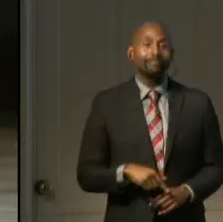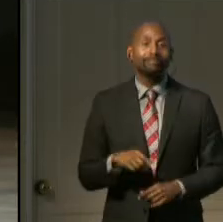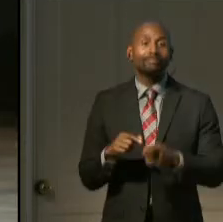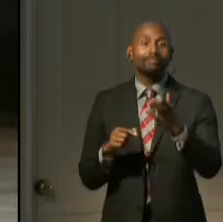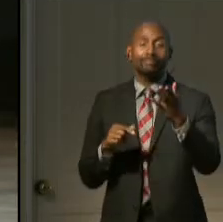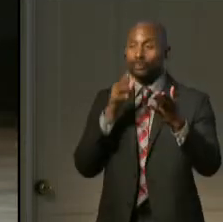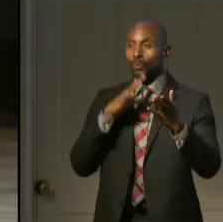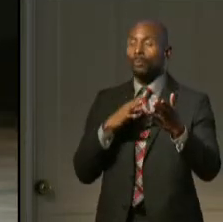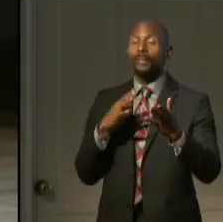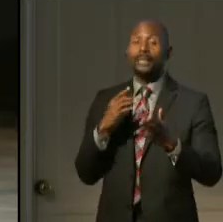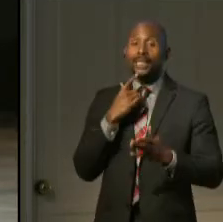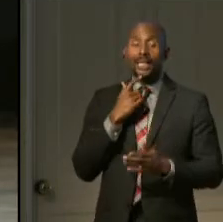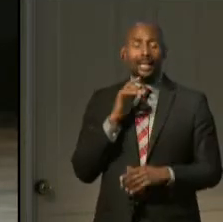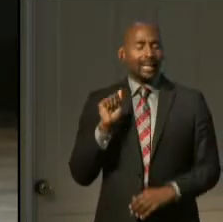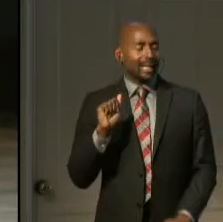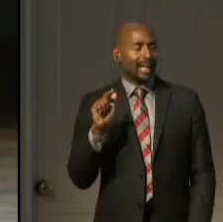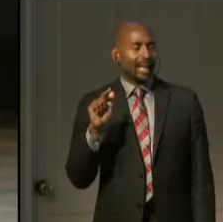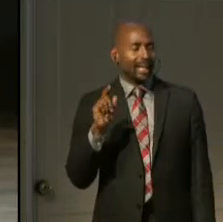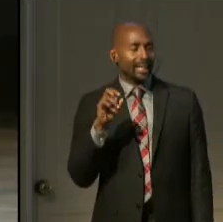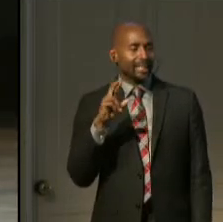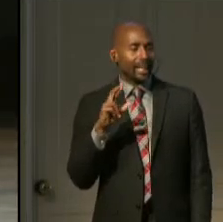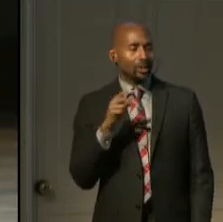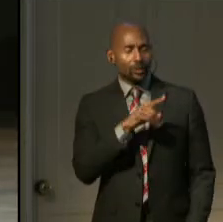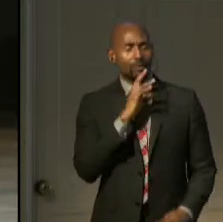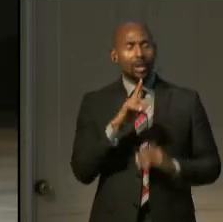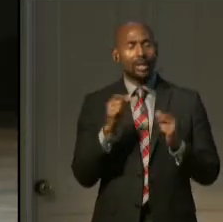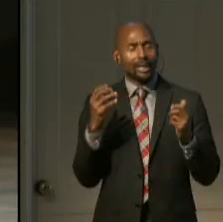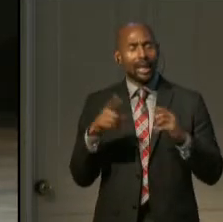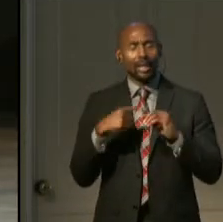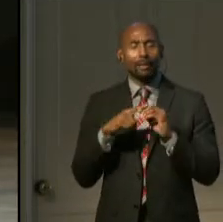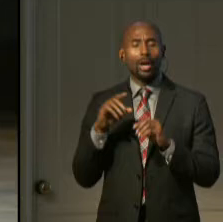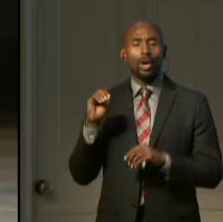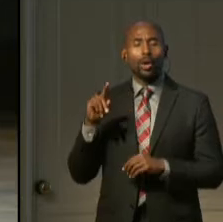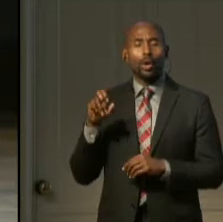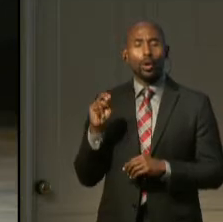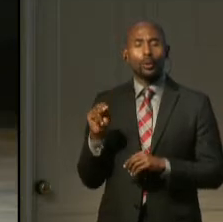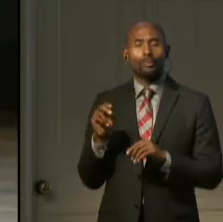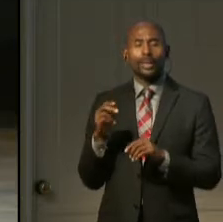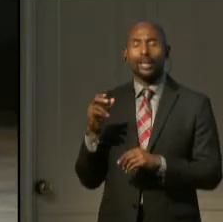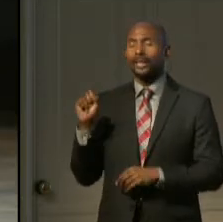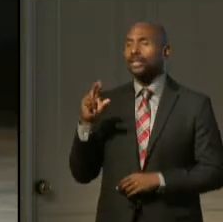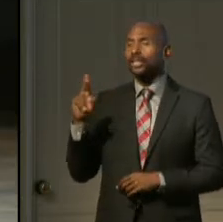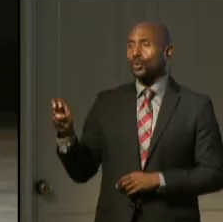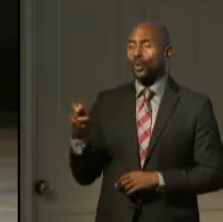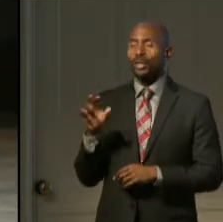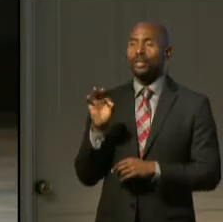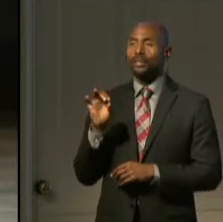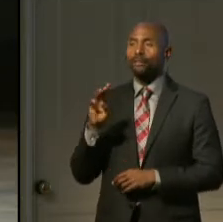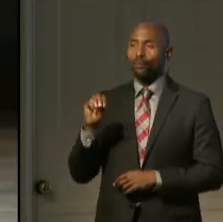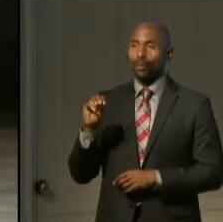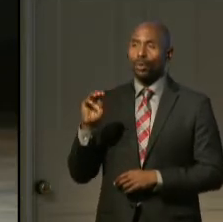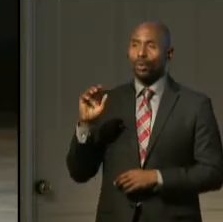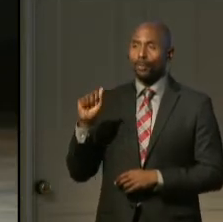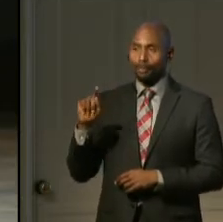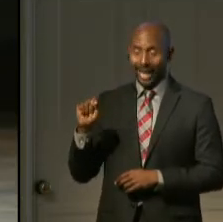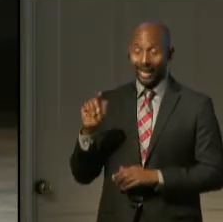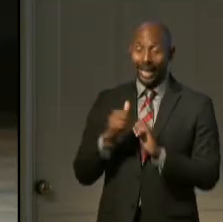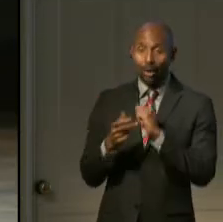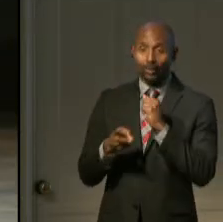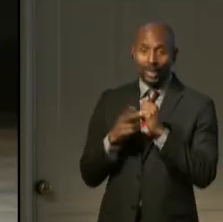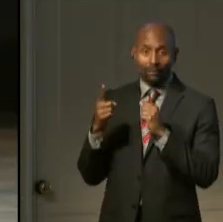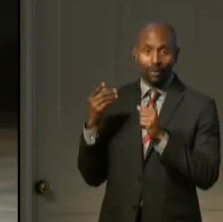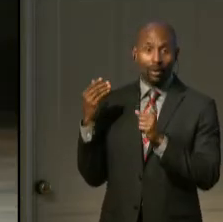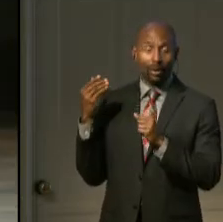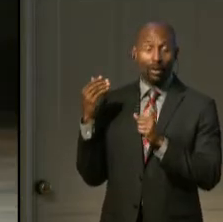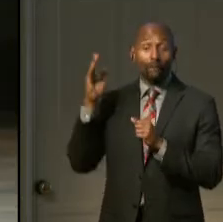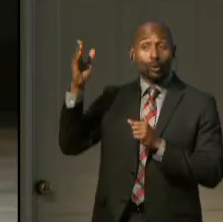Hi, so Alexandra, you were talking a lot about open source formats and how that helps preserve for future generations. But on the other hand,